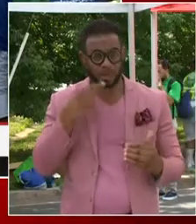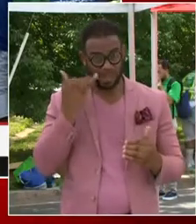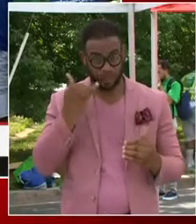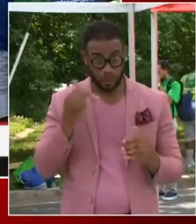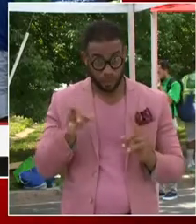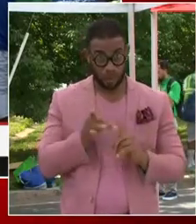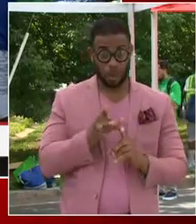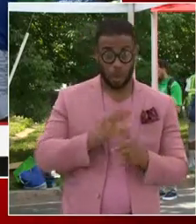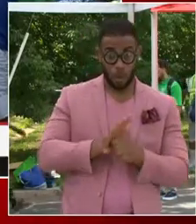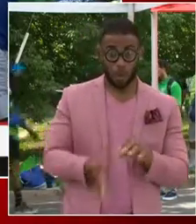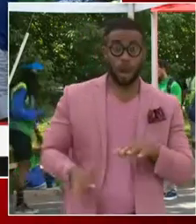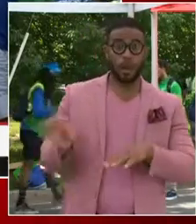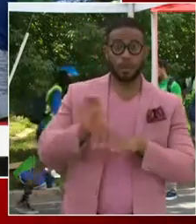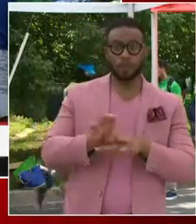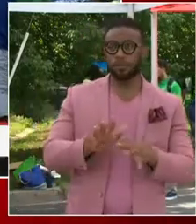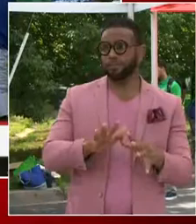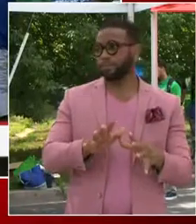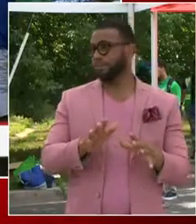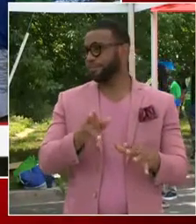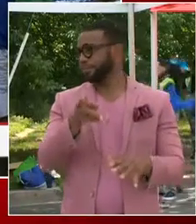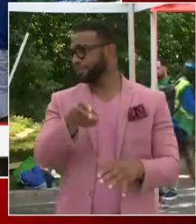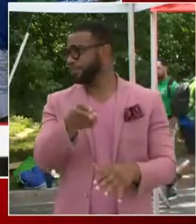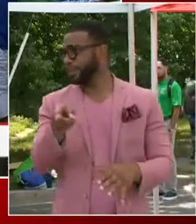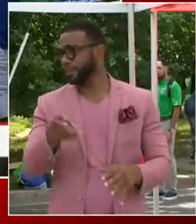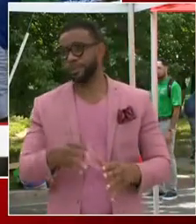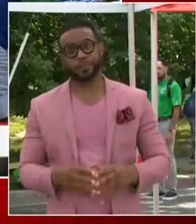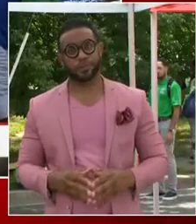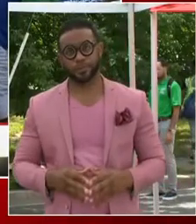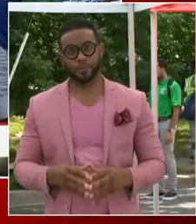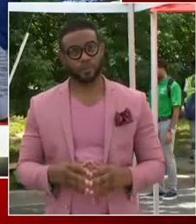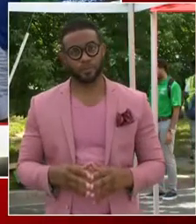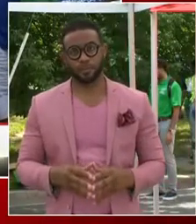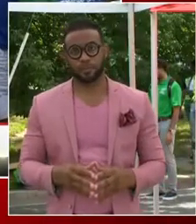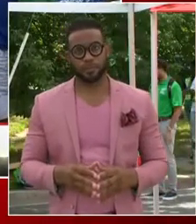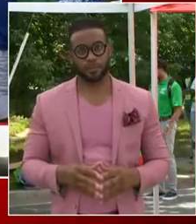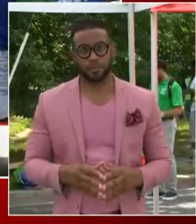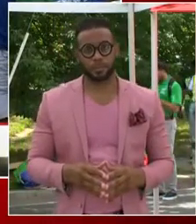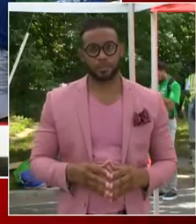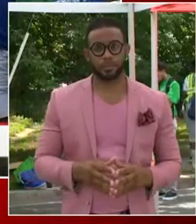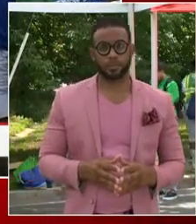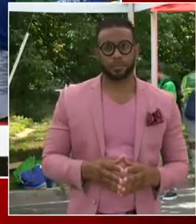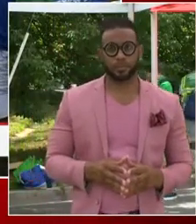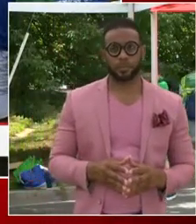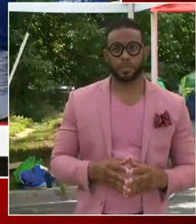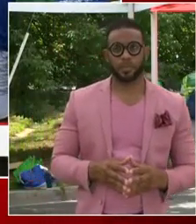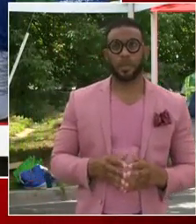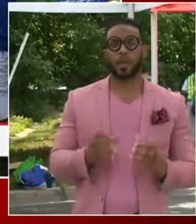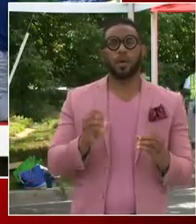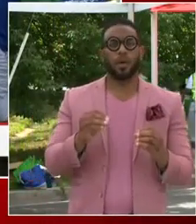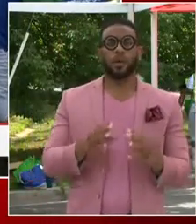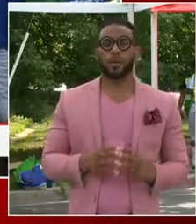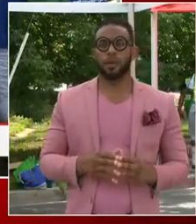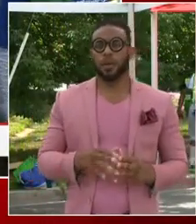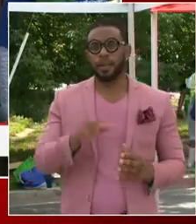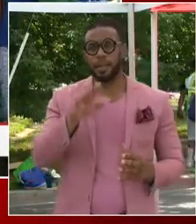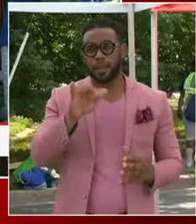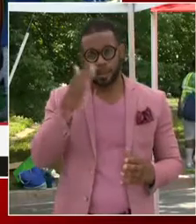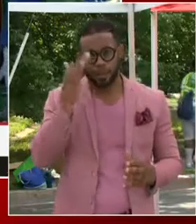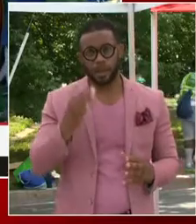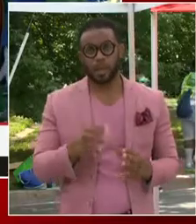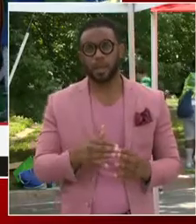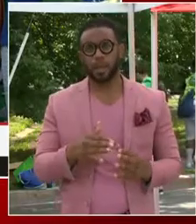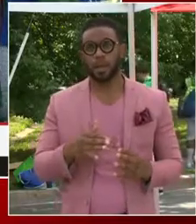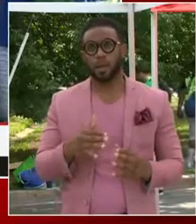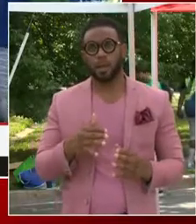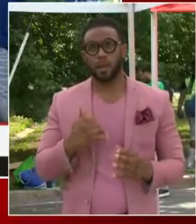you contract COVID, your chances of surviving are much, much less. And so that's why we